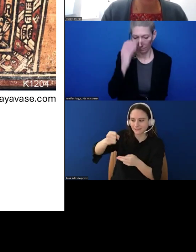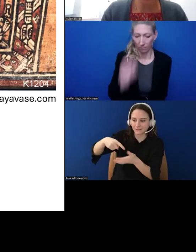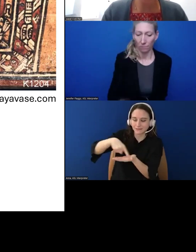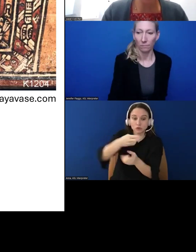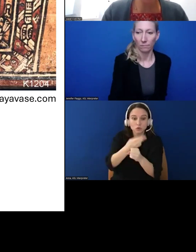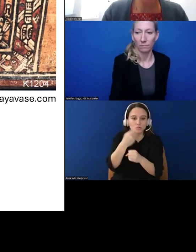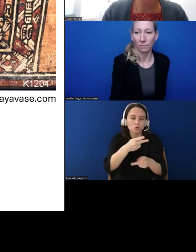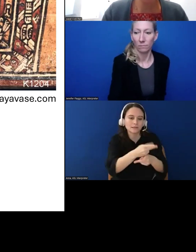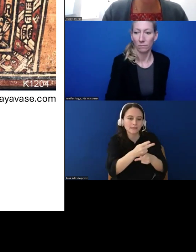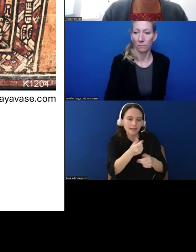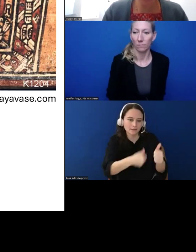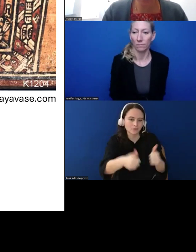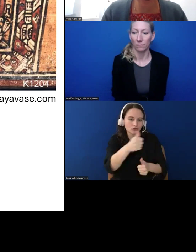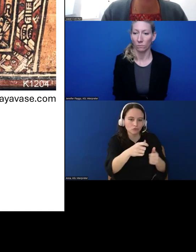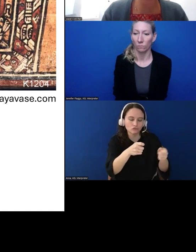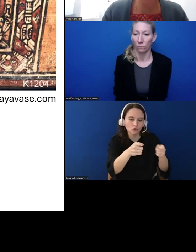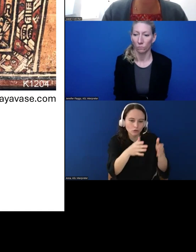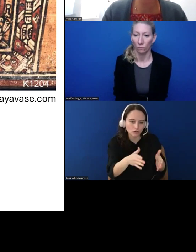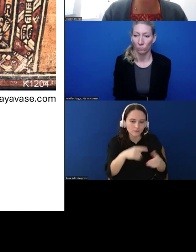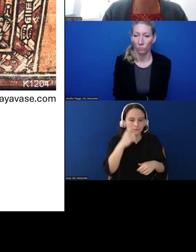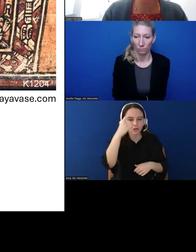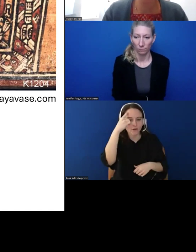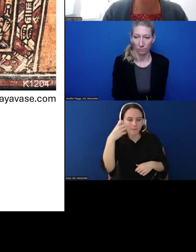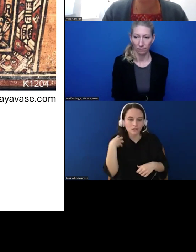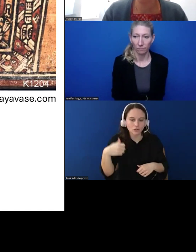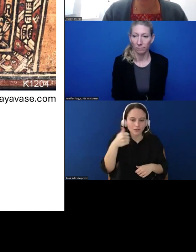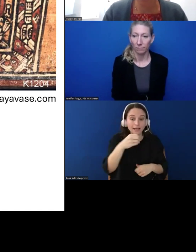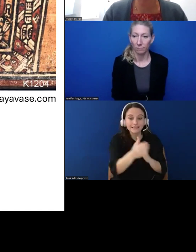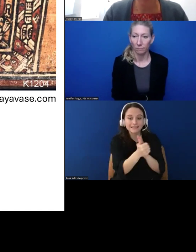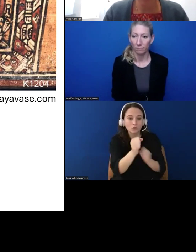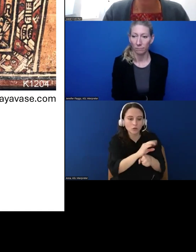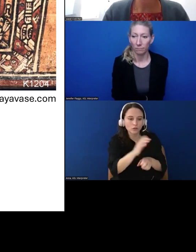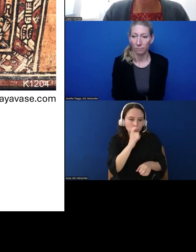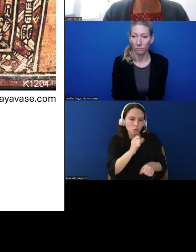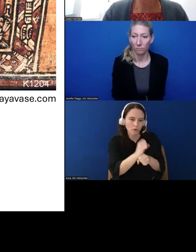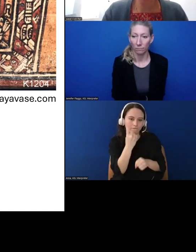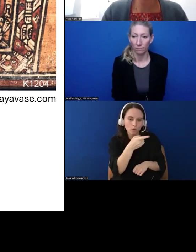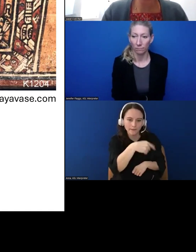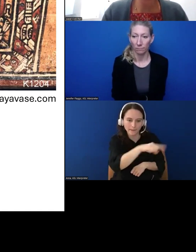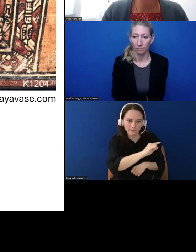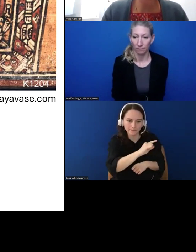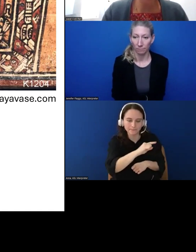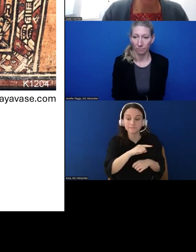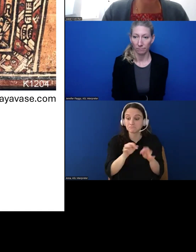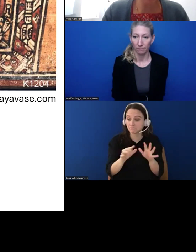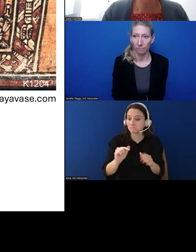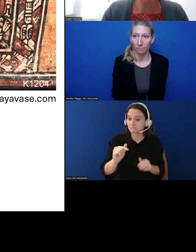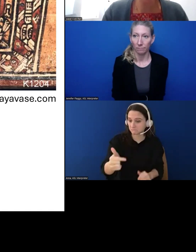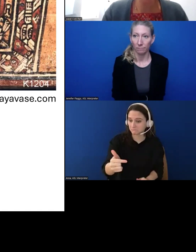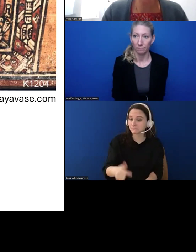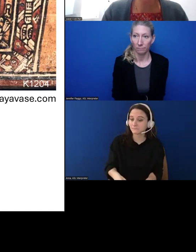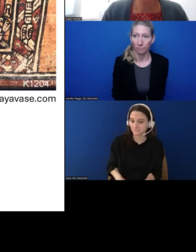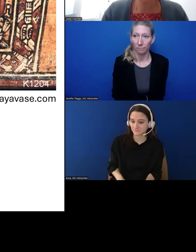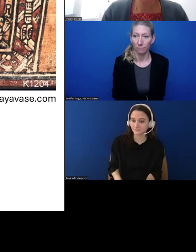rulers, government officials, and skilled workers who worked for them. Taxes were also used to deliver